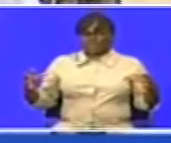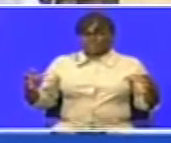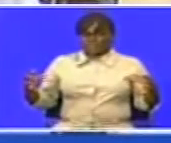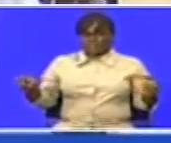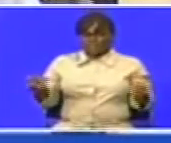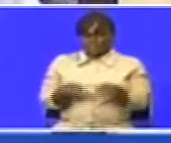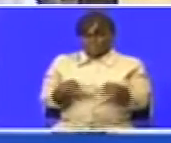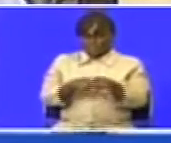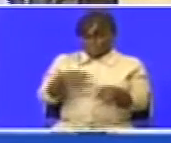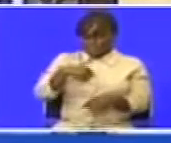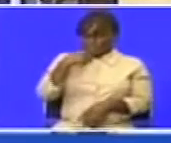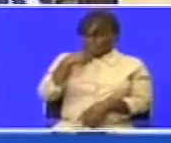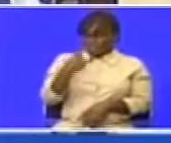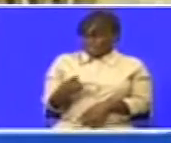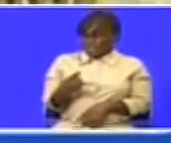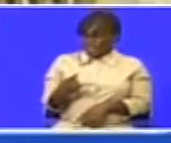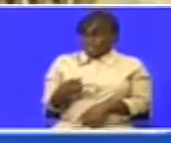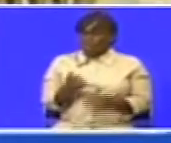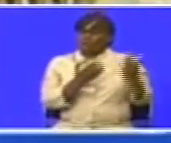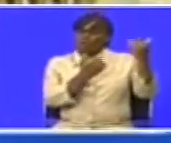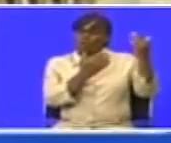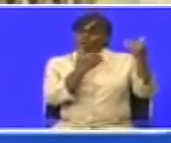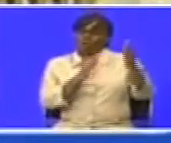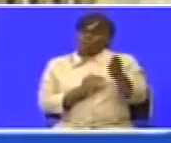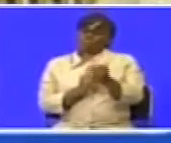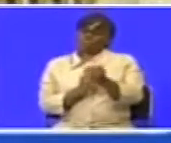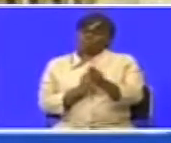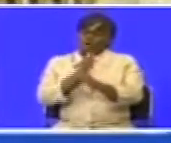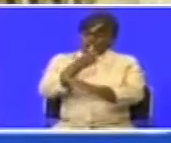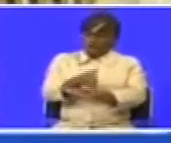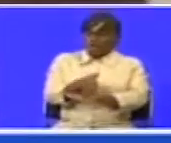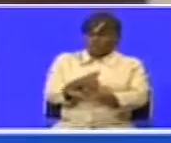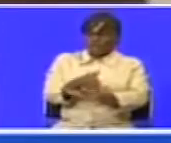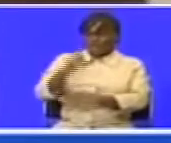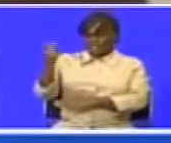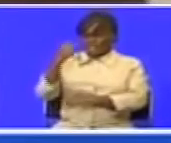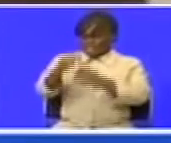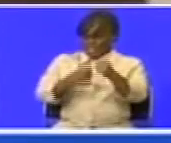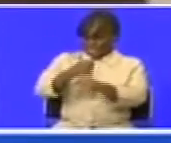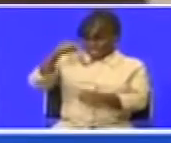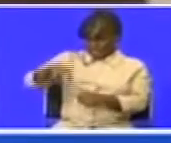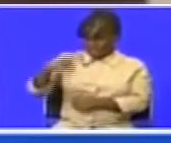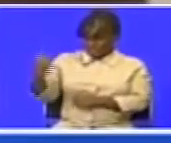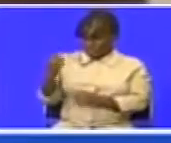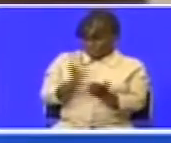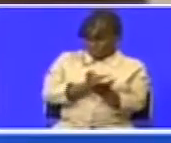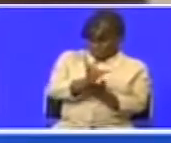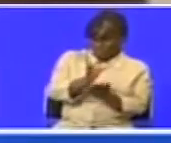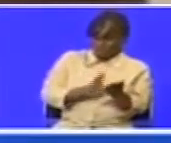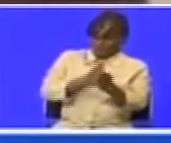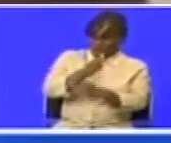And as I said, we are also looking to go beyond Kenya. But for this year alone, we have put aside more